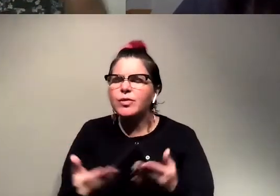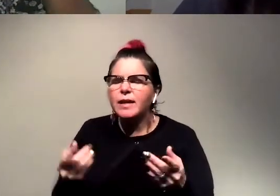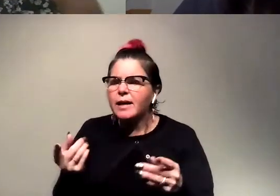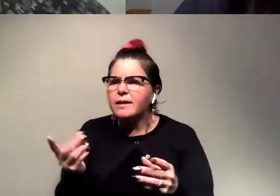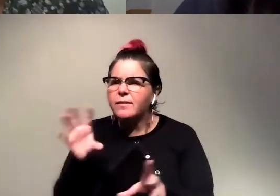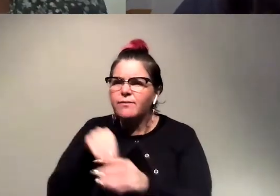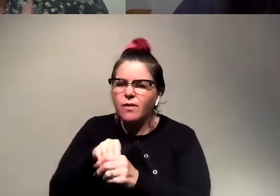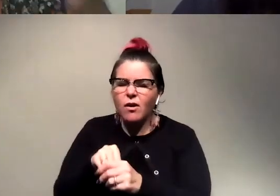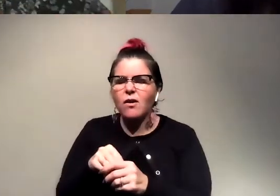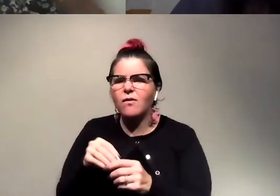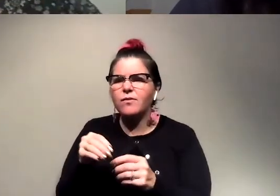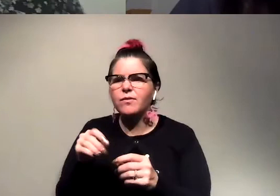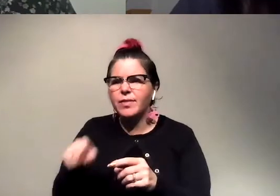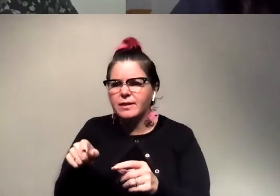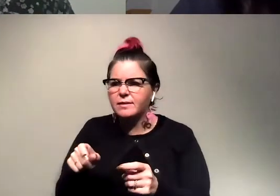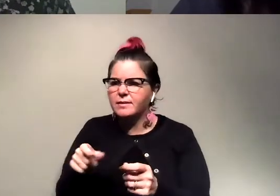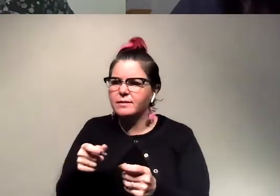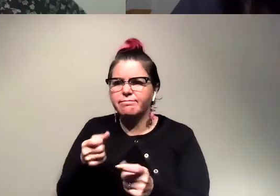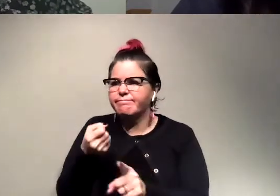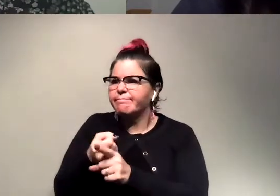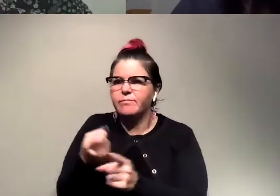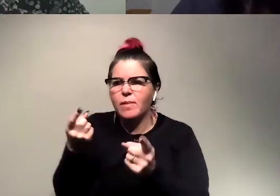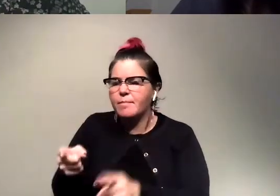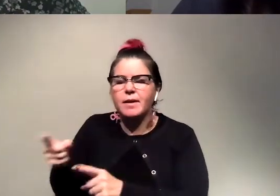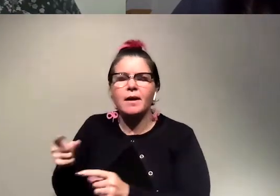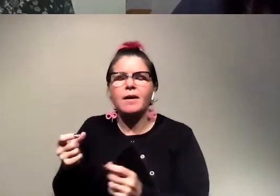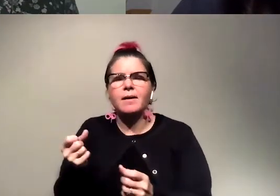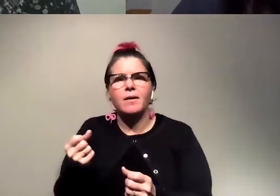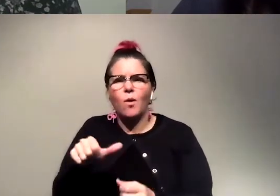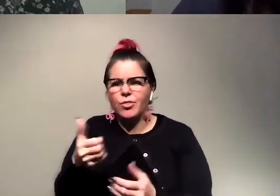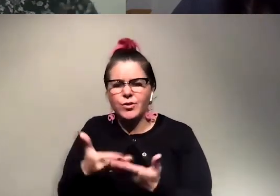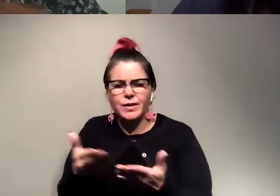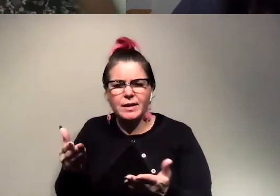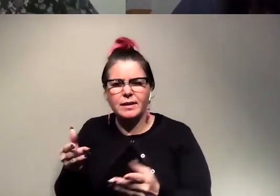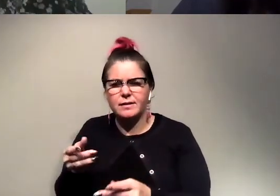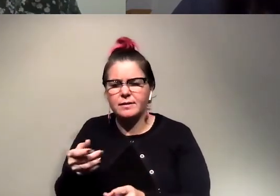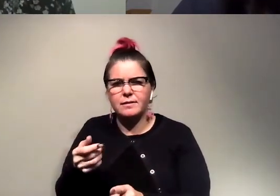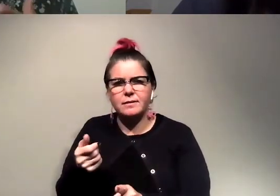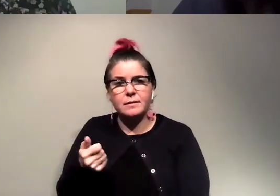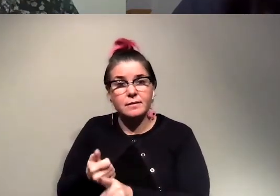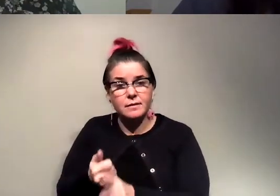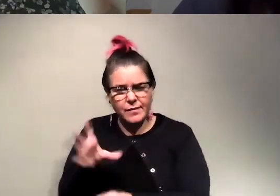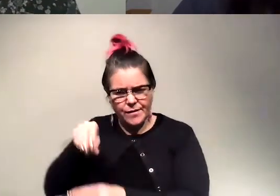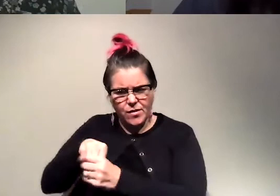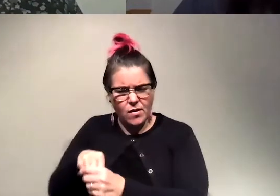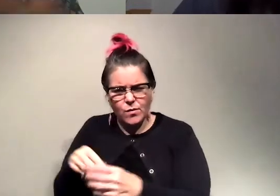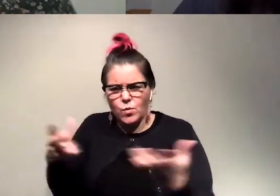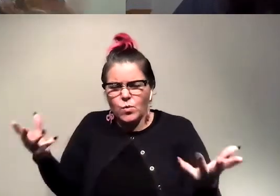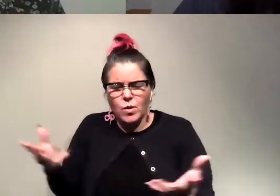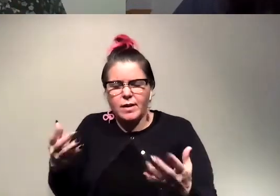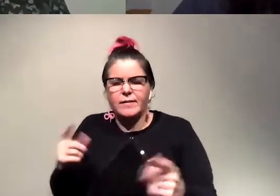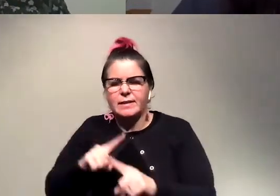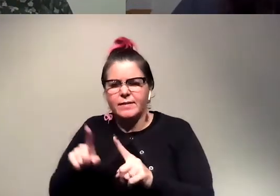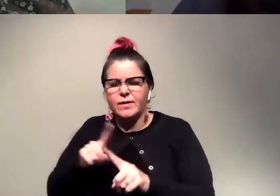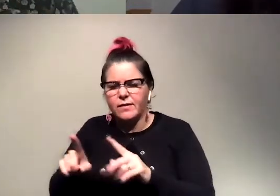to this effect? Or how many things are able to take part in this? You have a lot of questions that follow